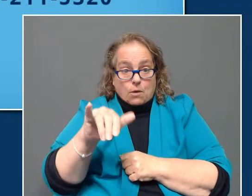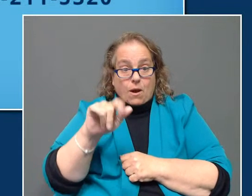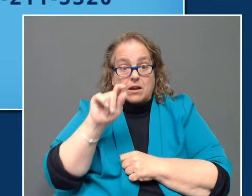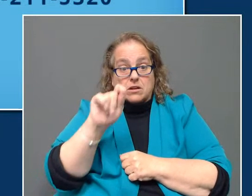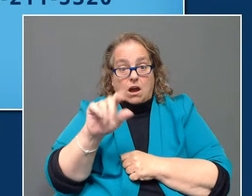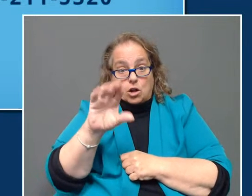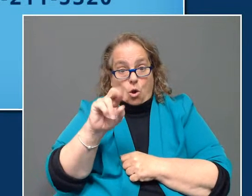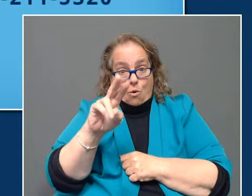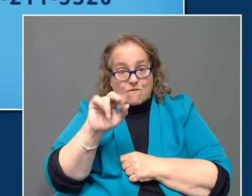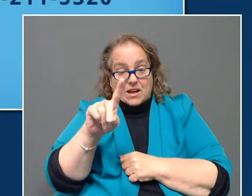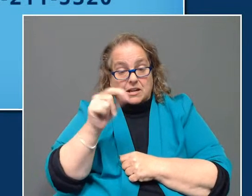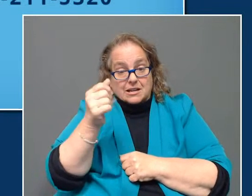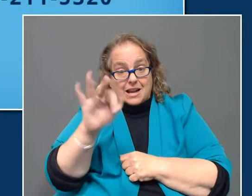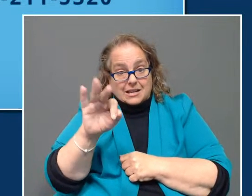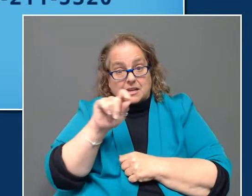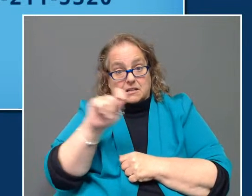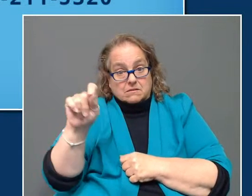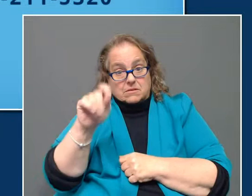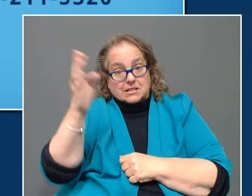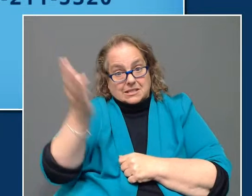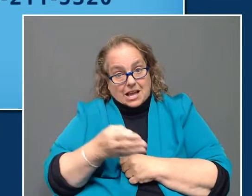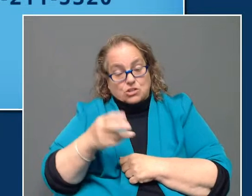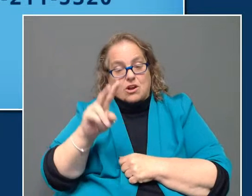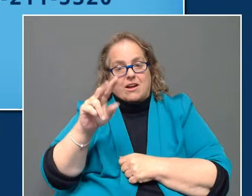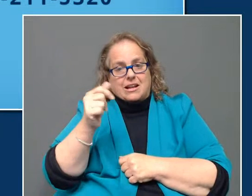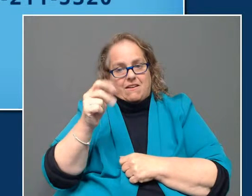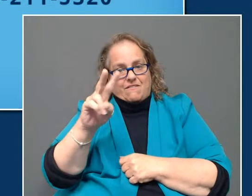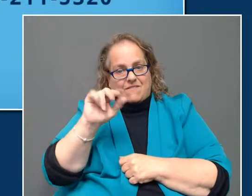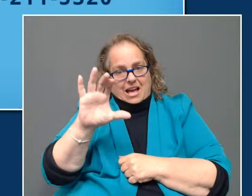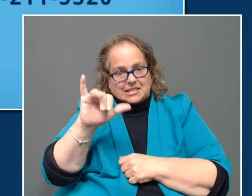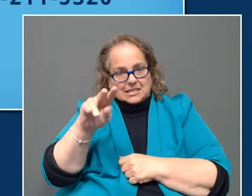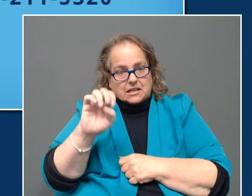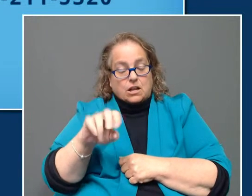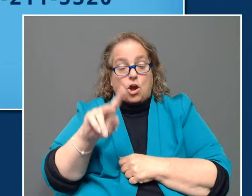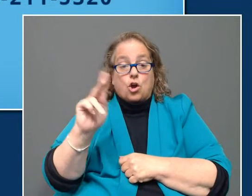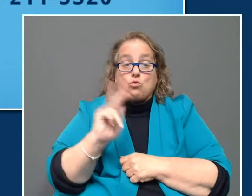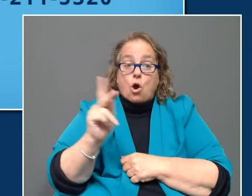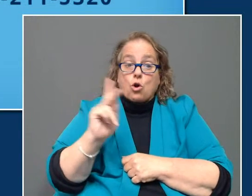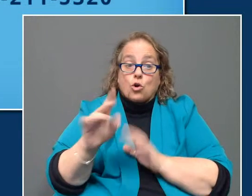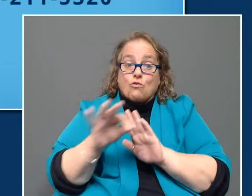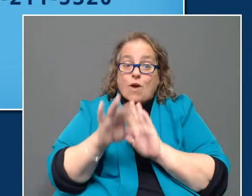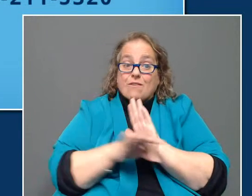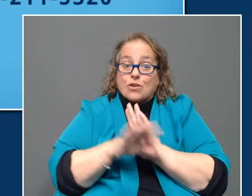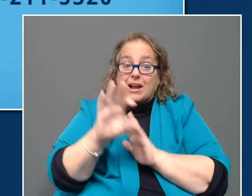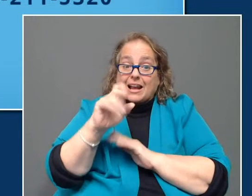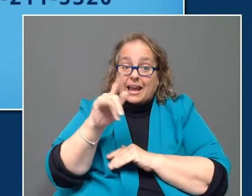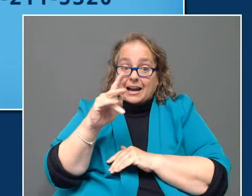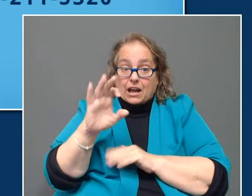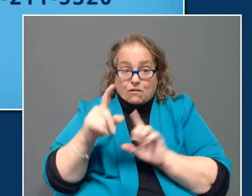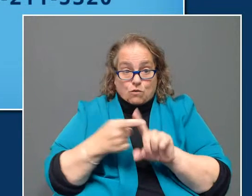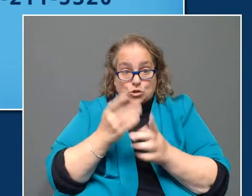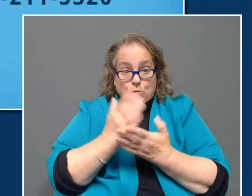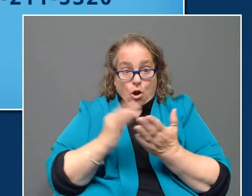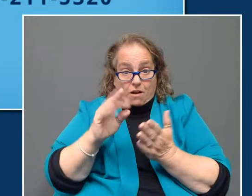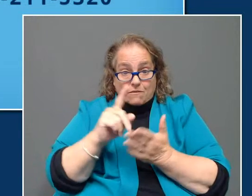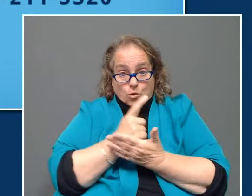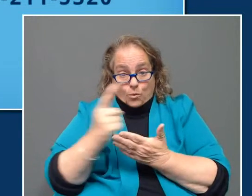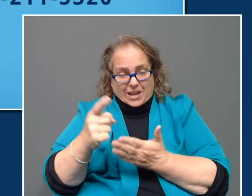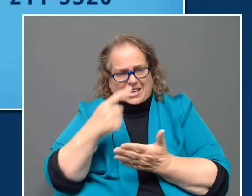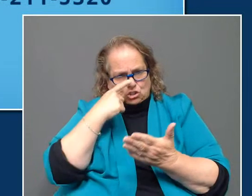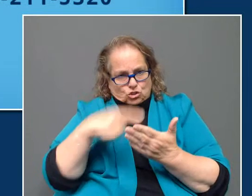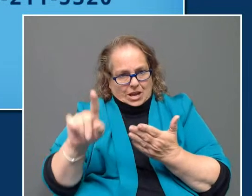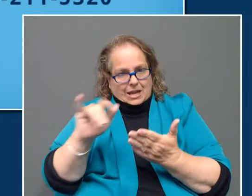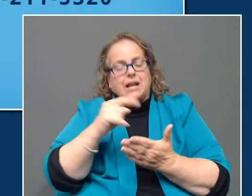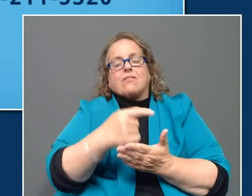ukhealthcare.uky.edu/COVID-19/vaccine. You can sign up there. The Kroger Frankfurt Clinic that runs in the first part of the week. Get online and check it. They have some openings.